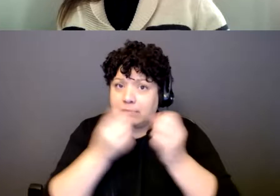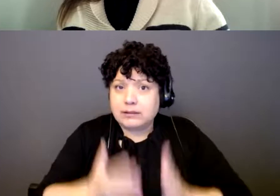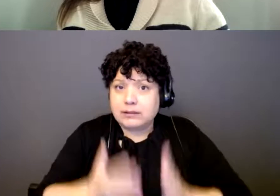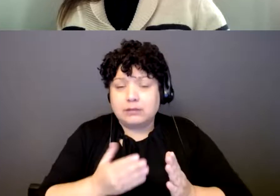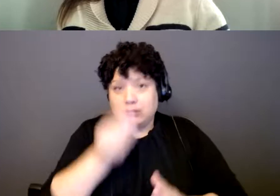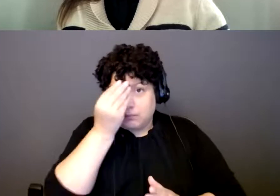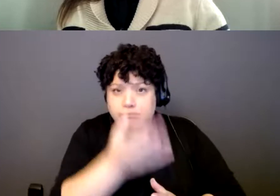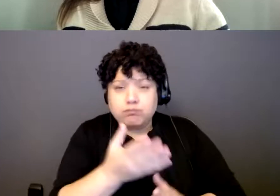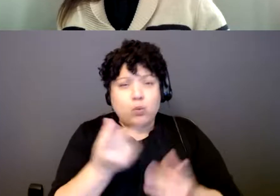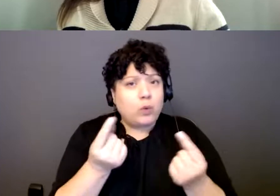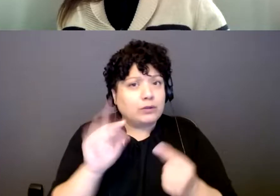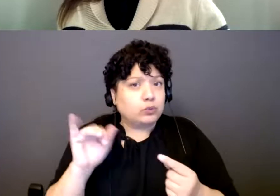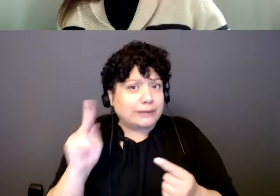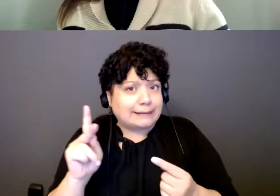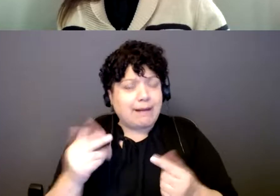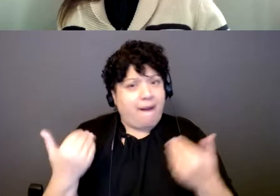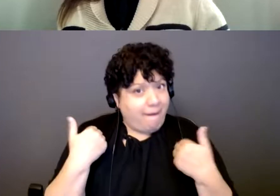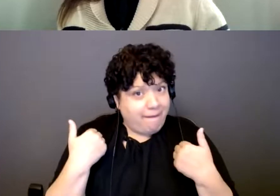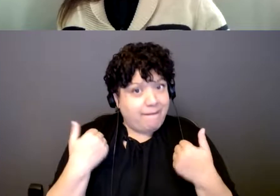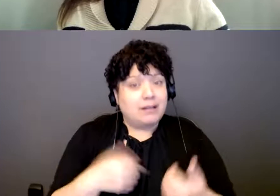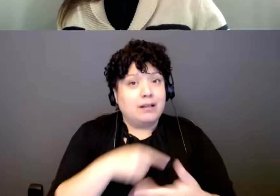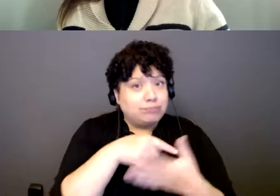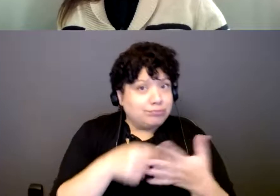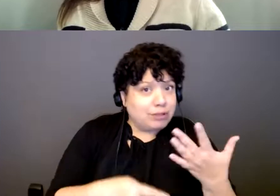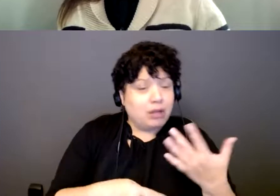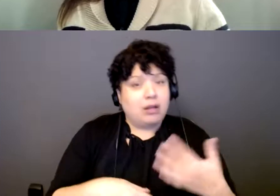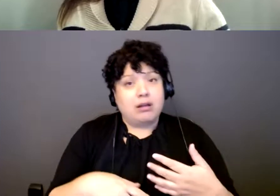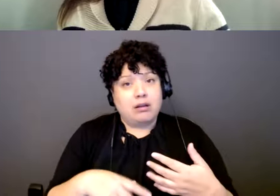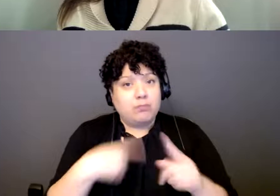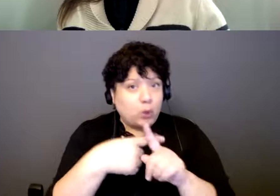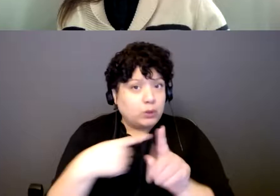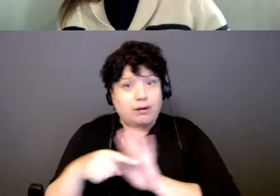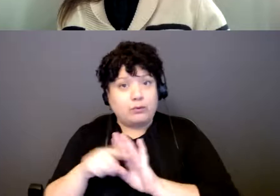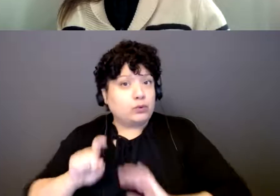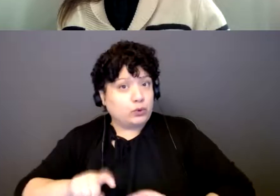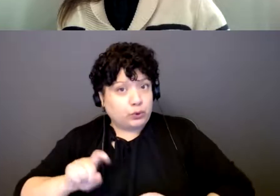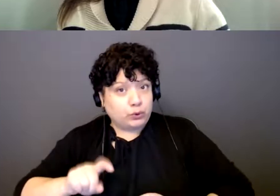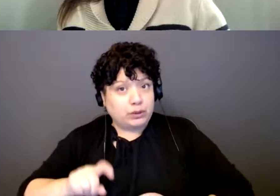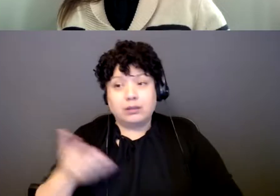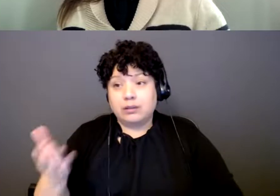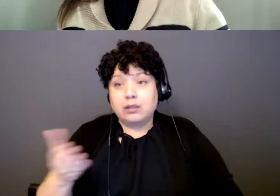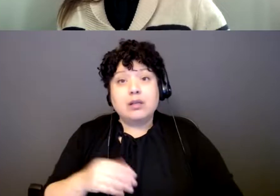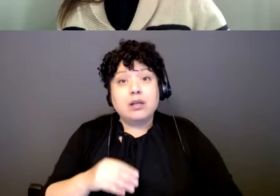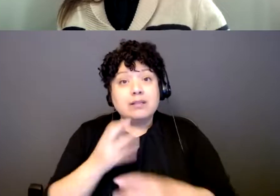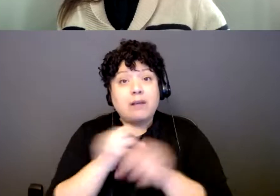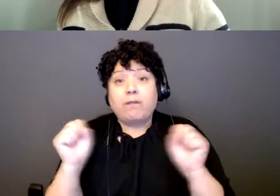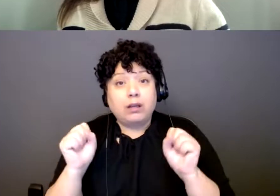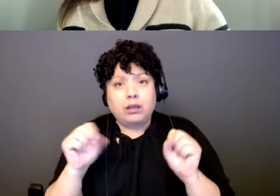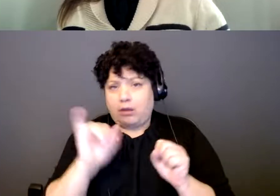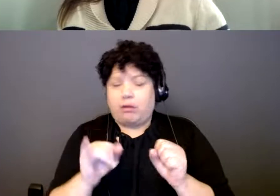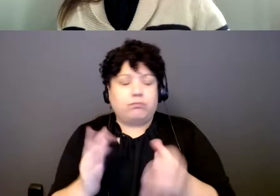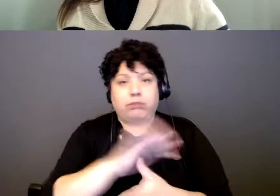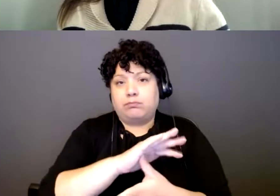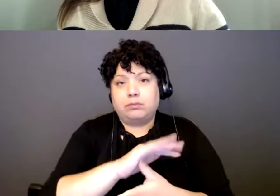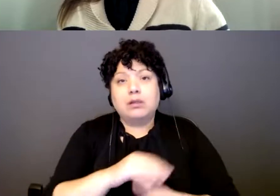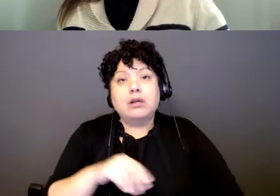mean. So, Margaret, do you want to add to that? Yeah, I just want to add, that safety trumps confidentiality. The Privacy Commission